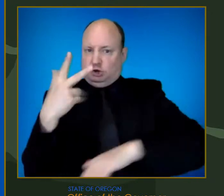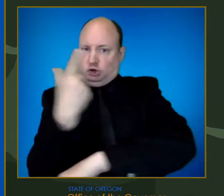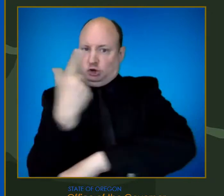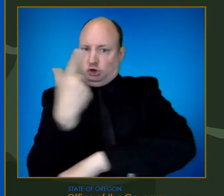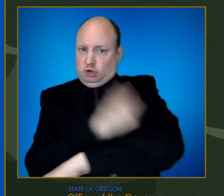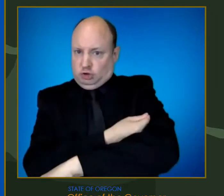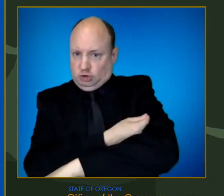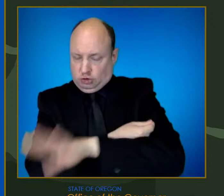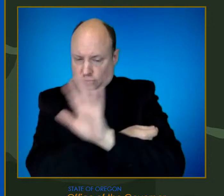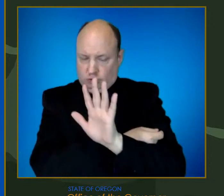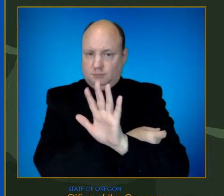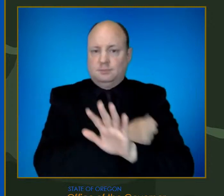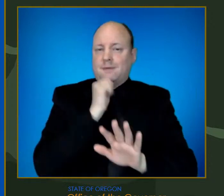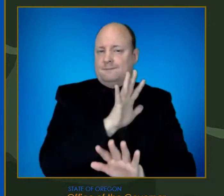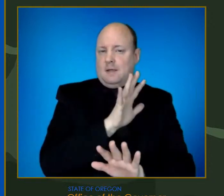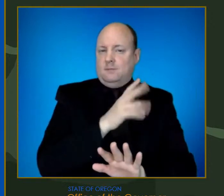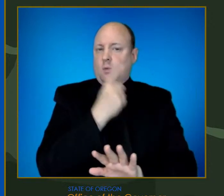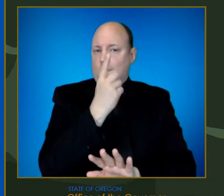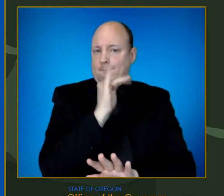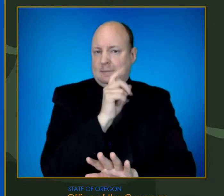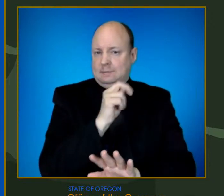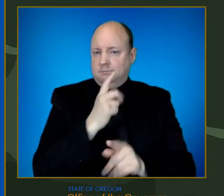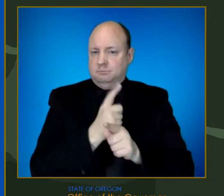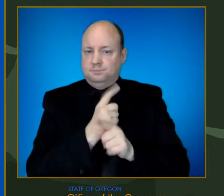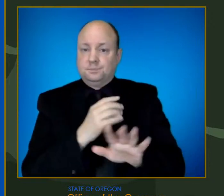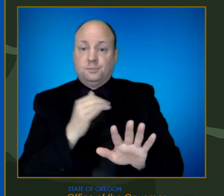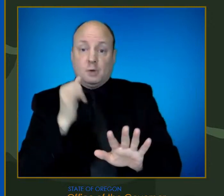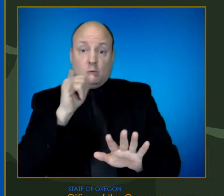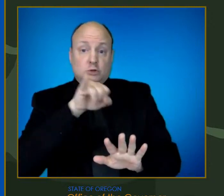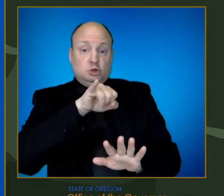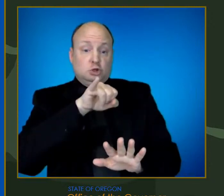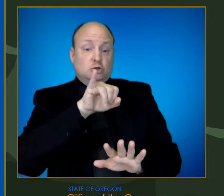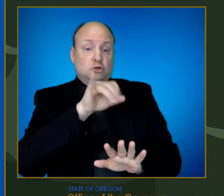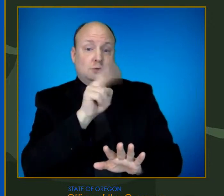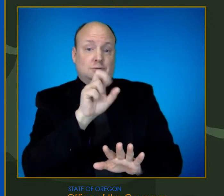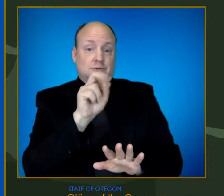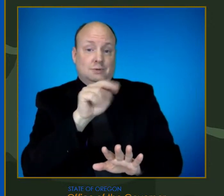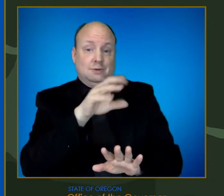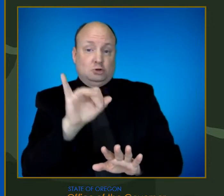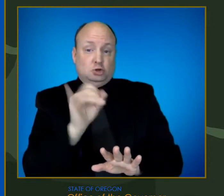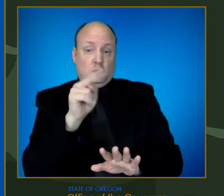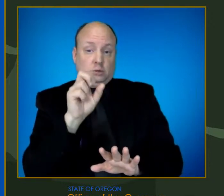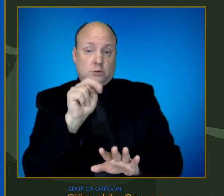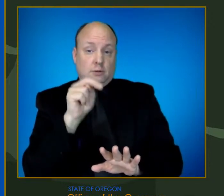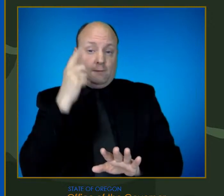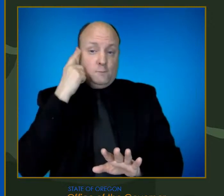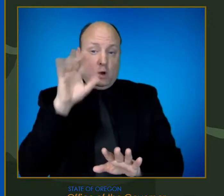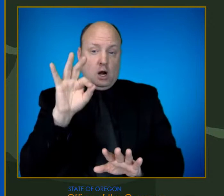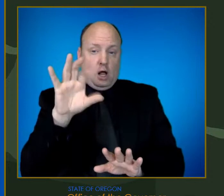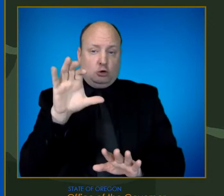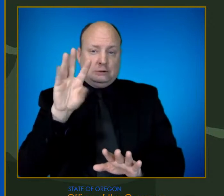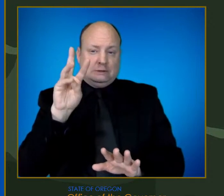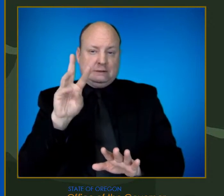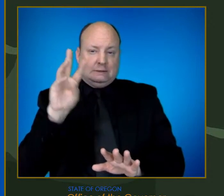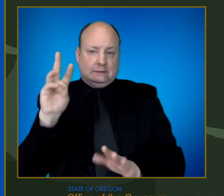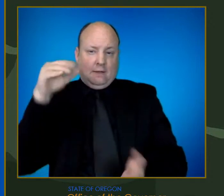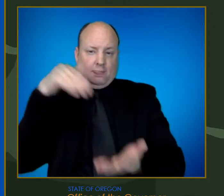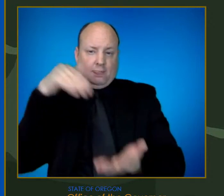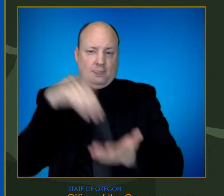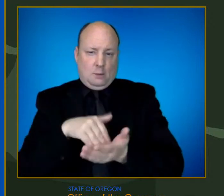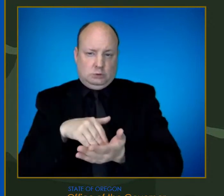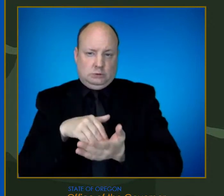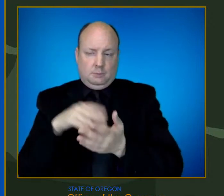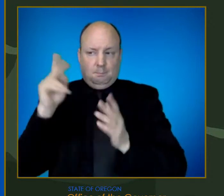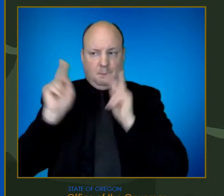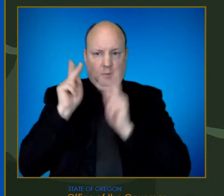Johnson & Johnson vaccines for over 966,000 people. Overall, 23% of Oregonians have been fully